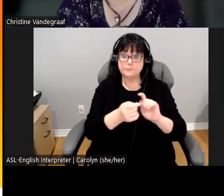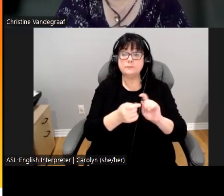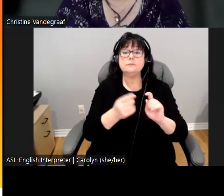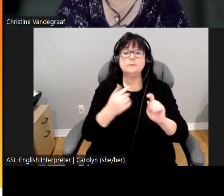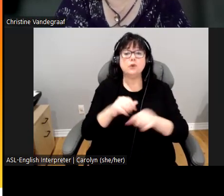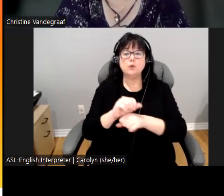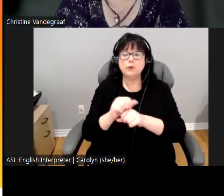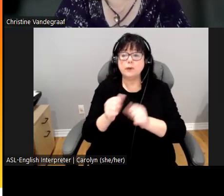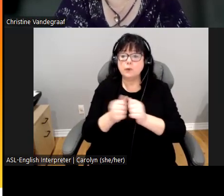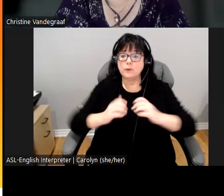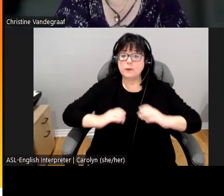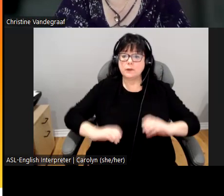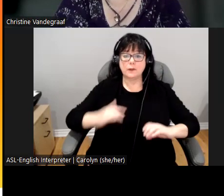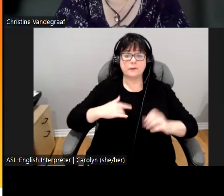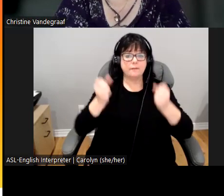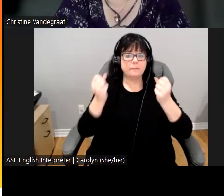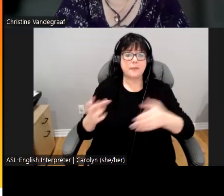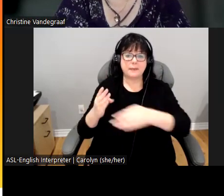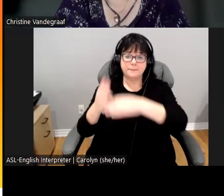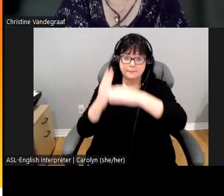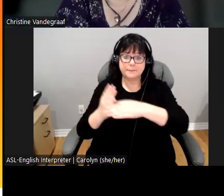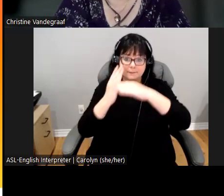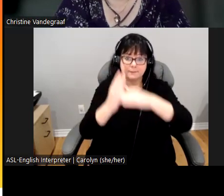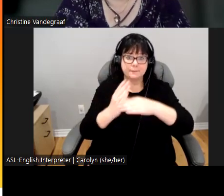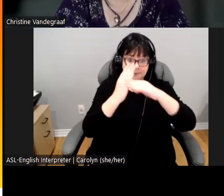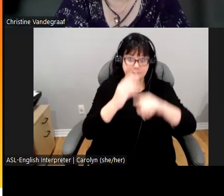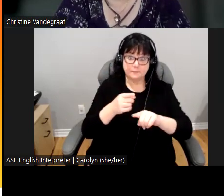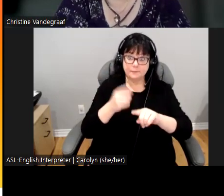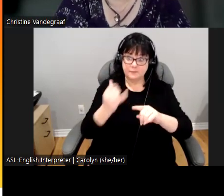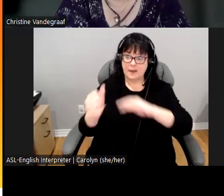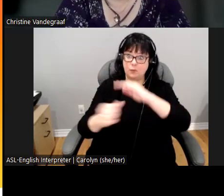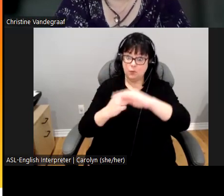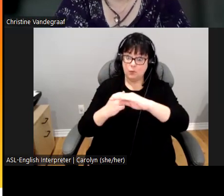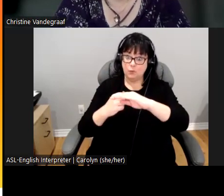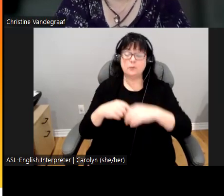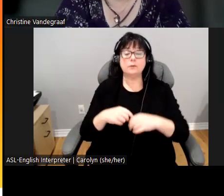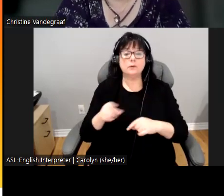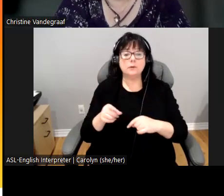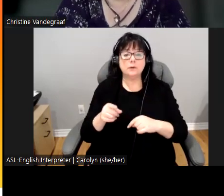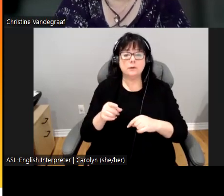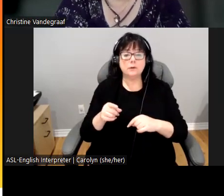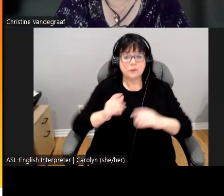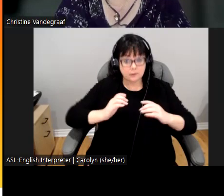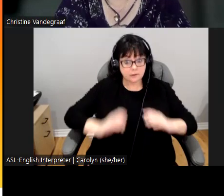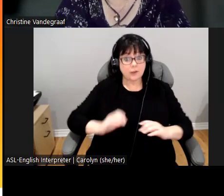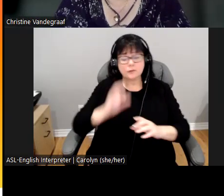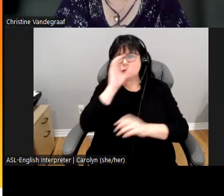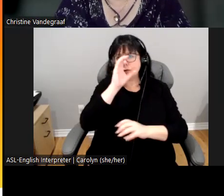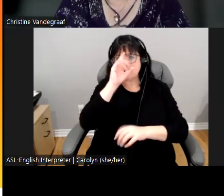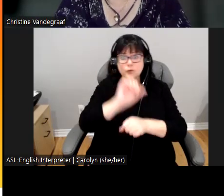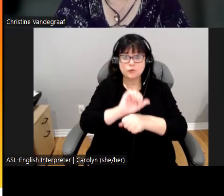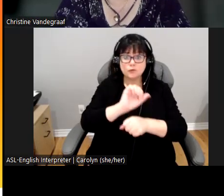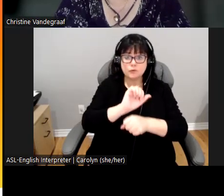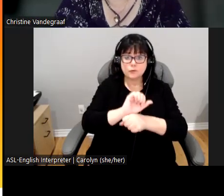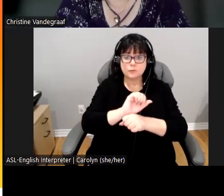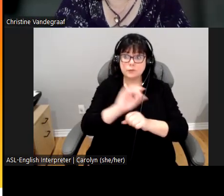clients. And when employment service job seekers come in to see us, because there